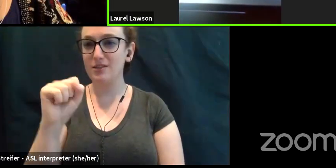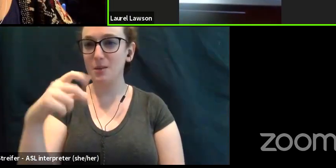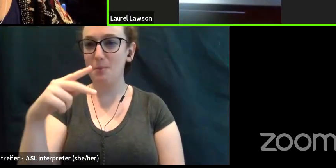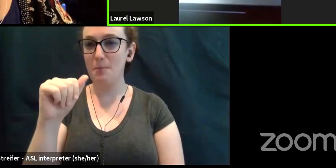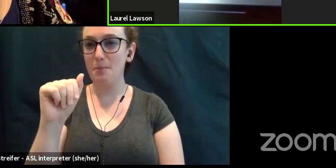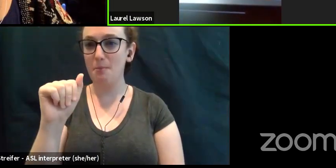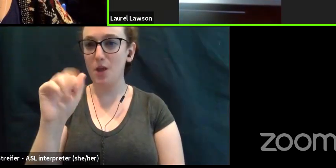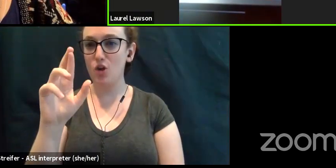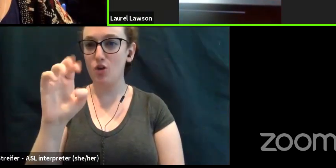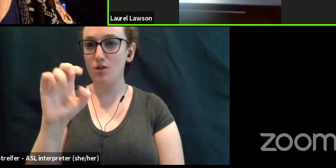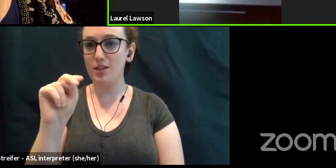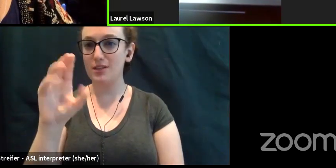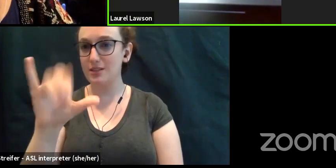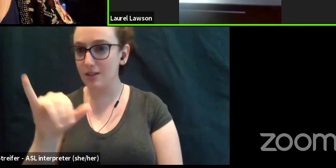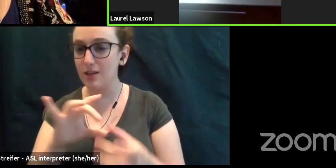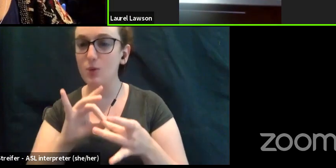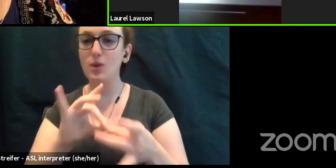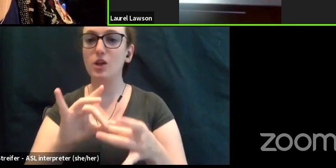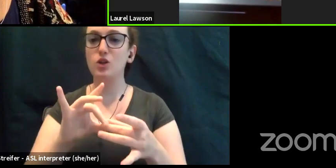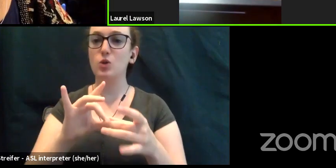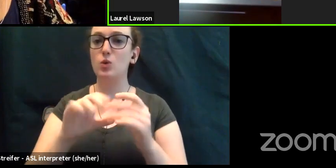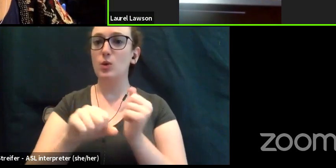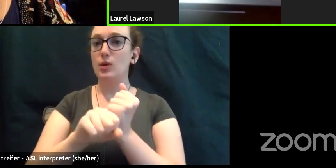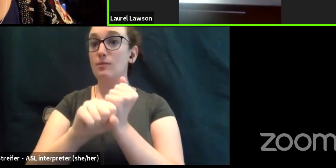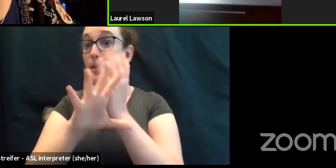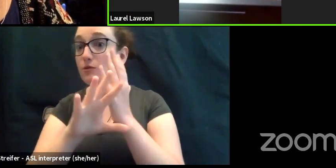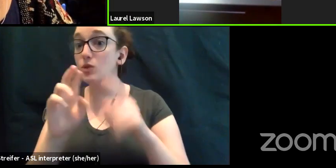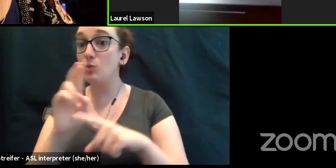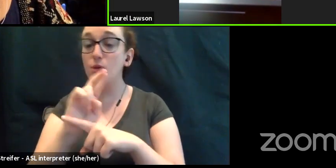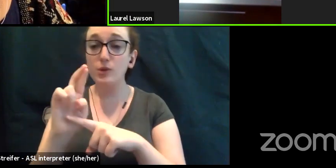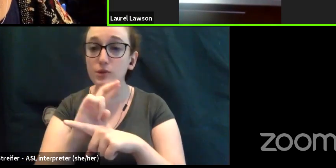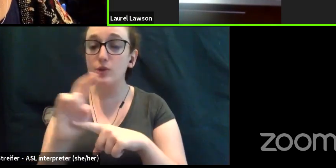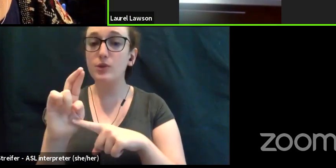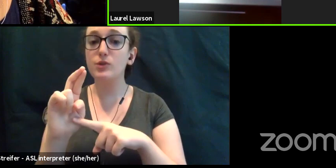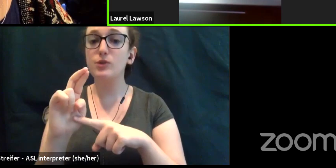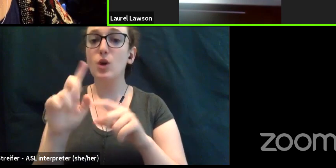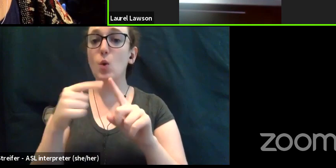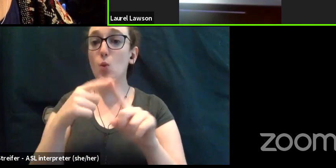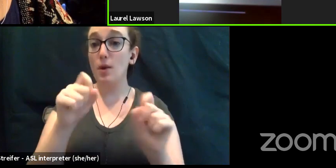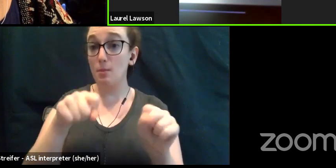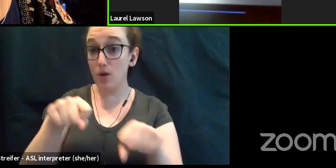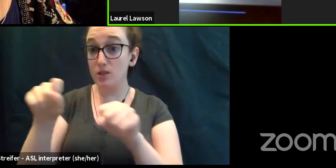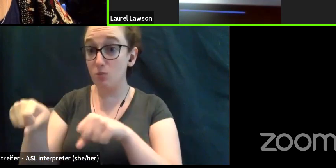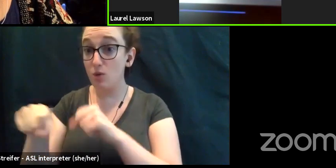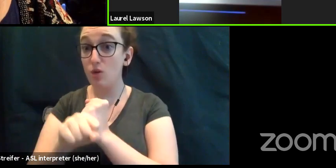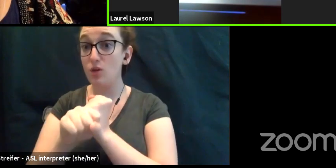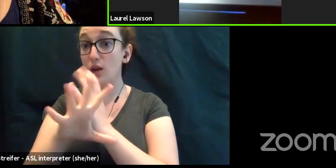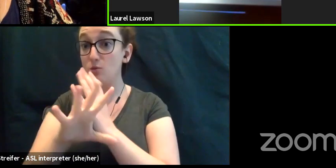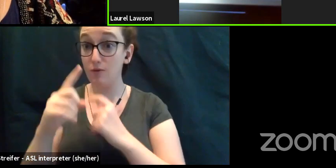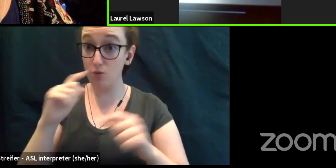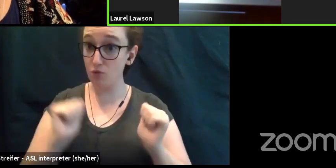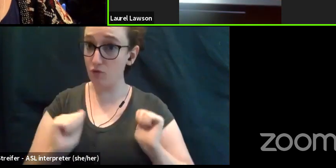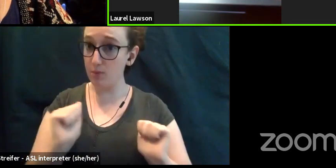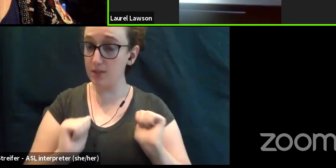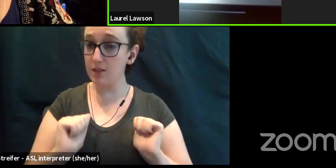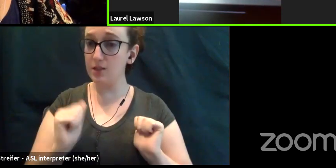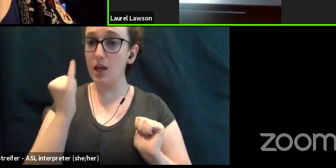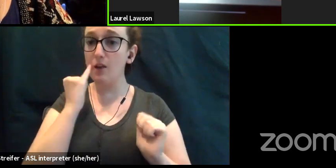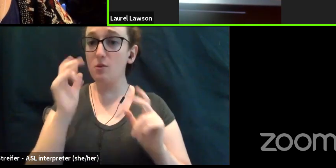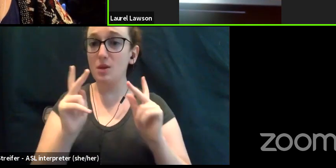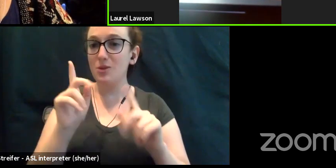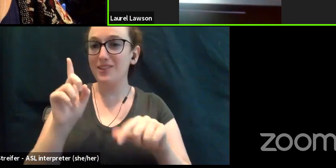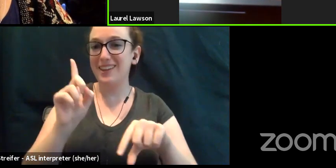streaming rehearsals in whenever possible, offering performance live streams for people who cannot